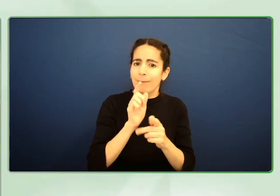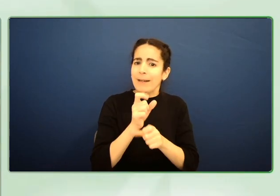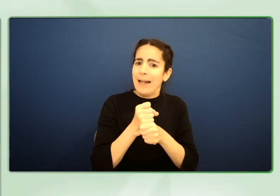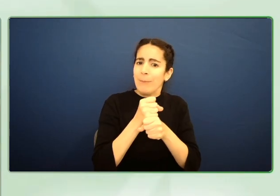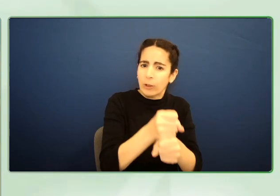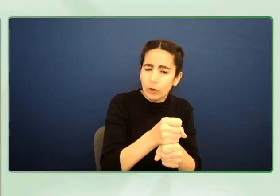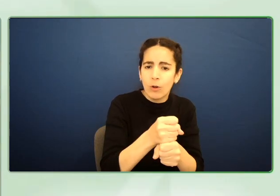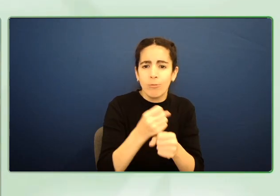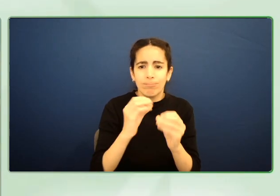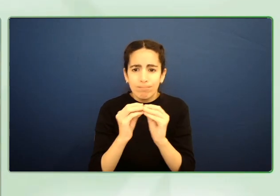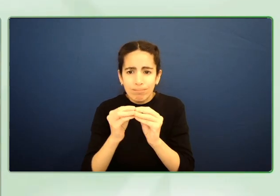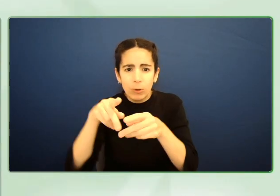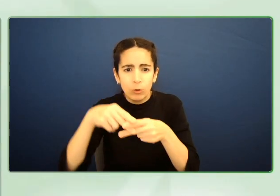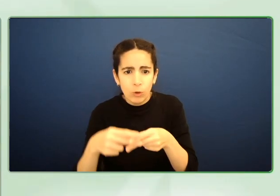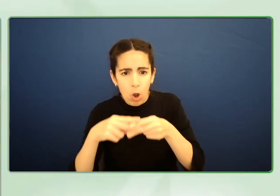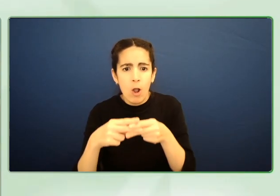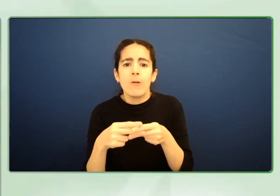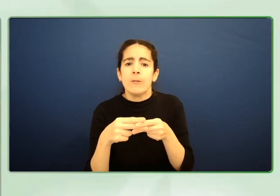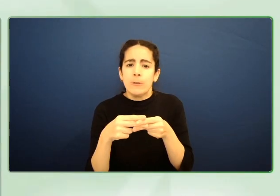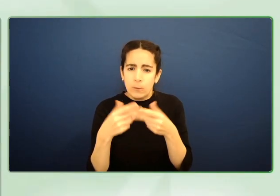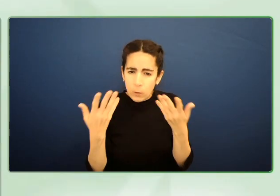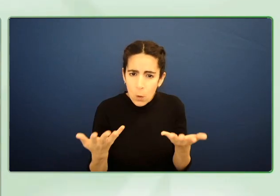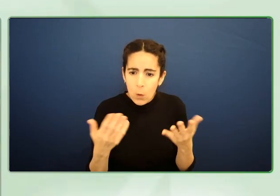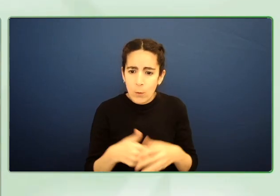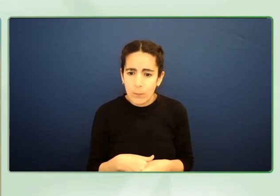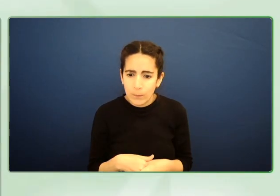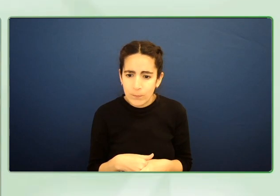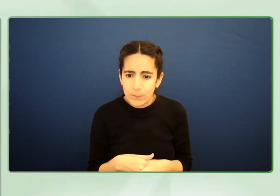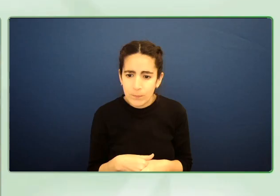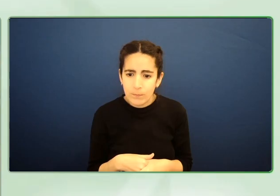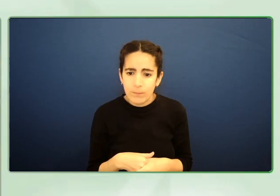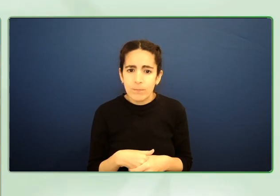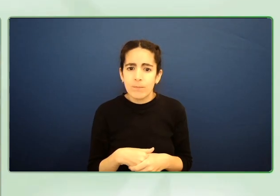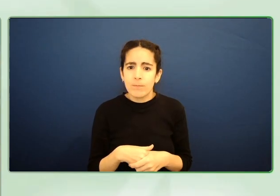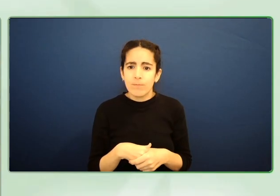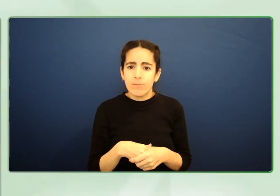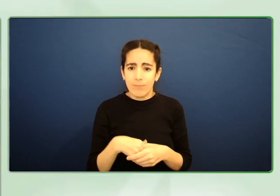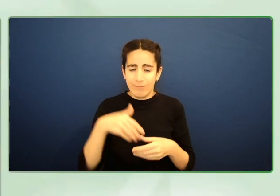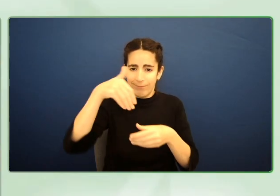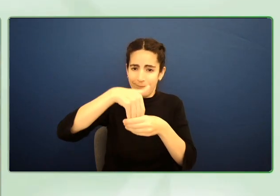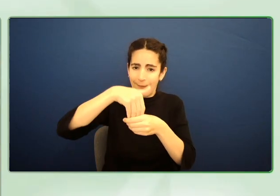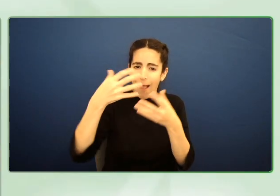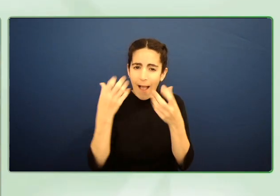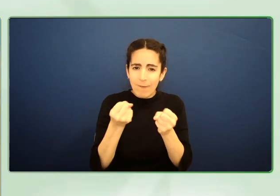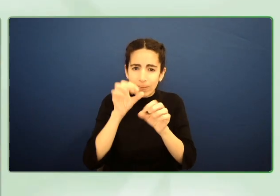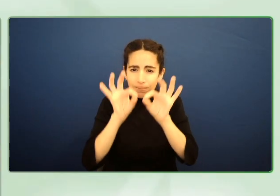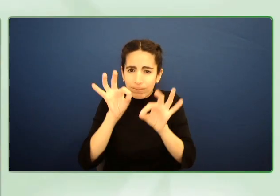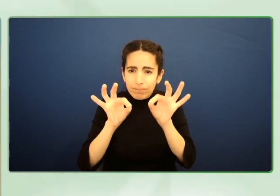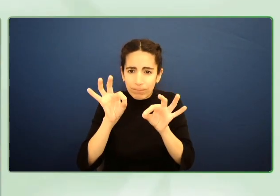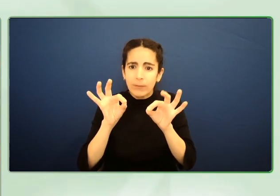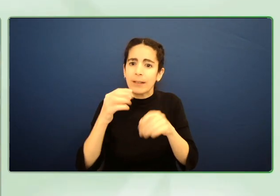them, then the rest of the parental world would love it. Thank you very much. Okay, next question. Somebody must have